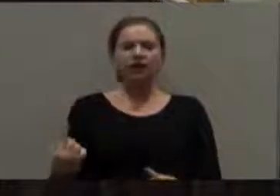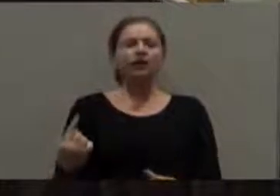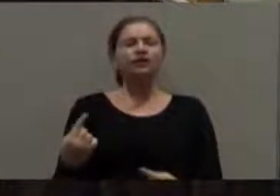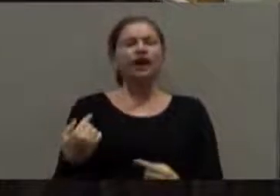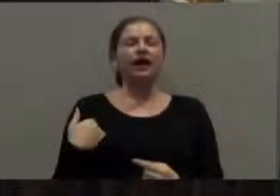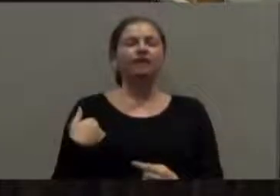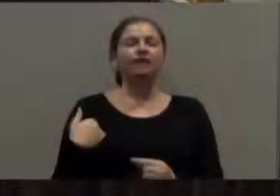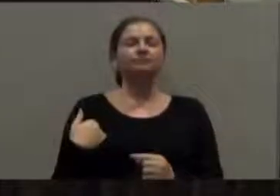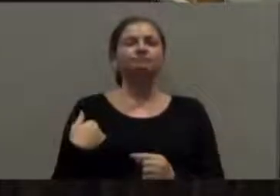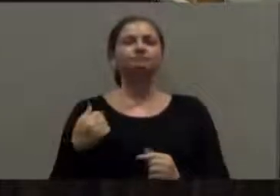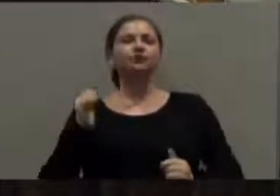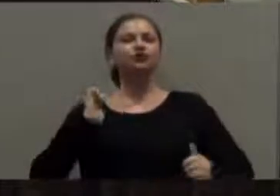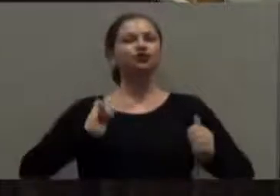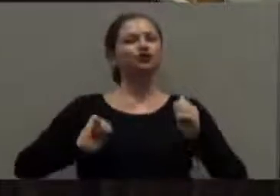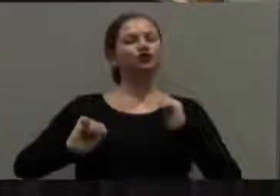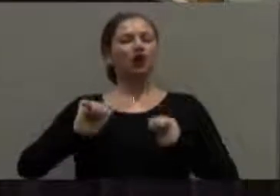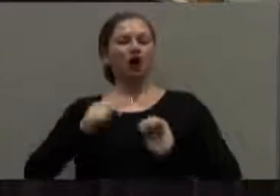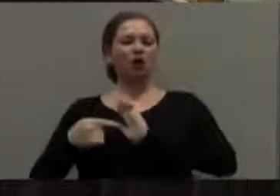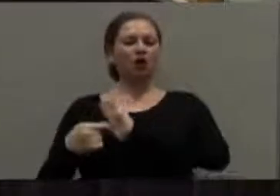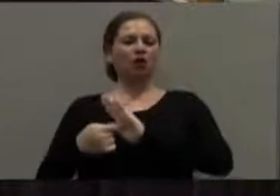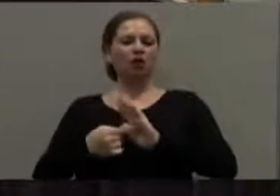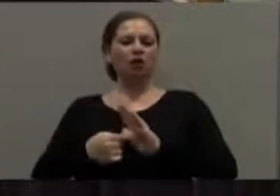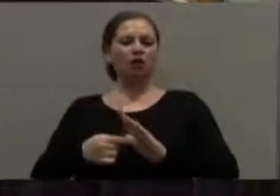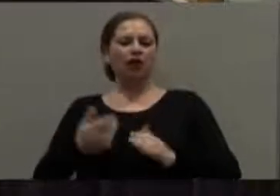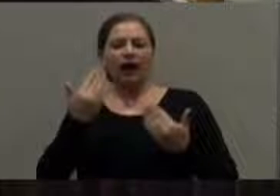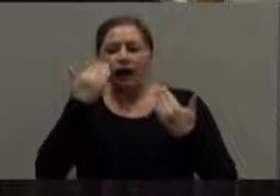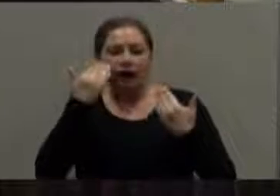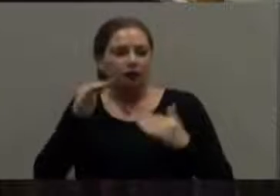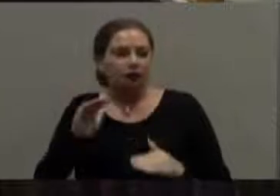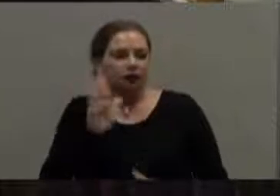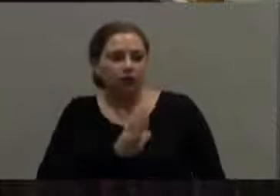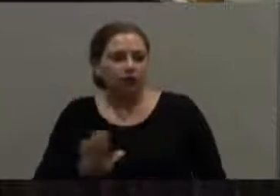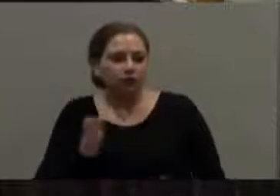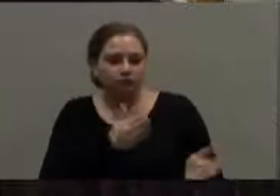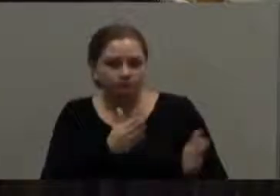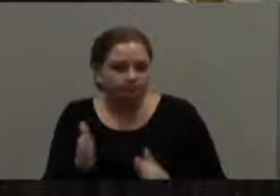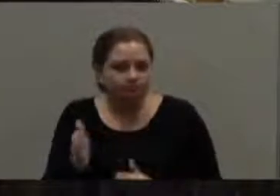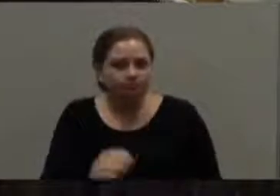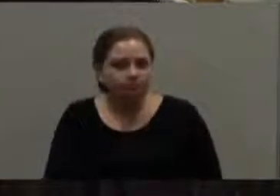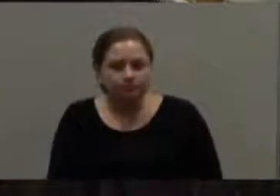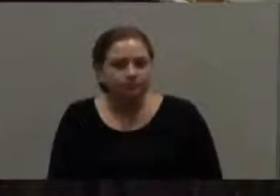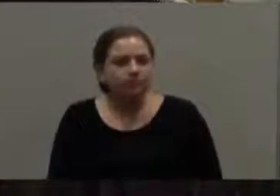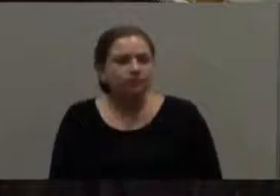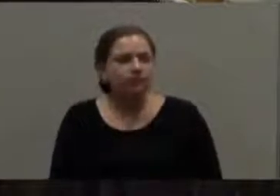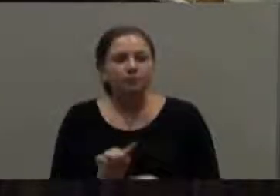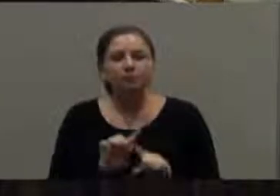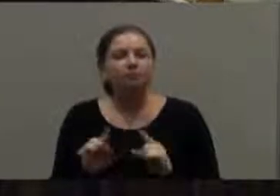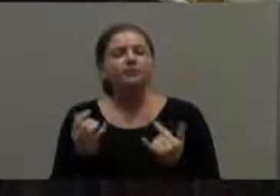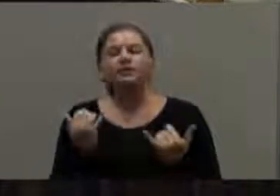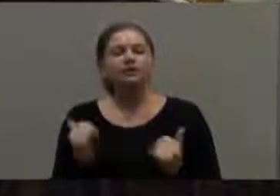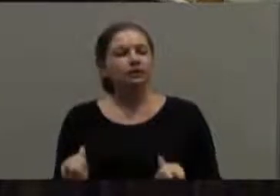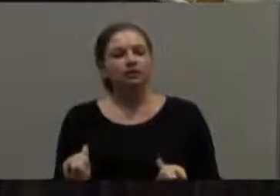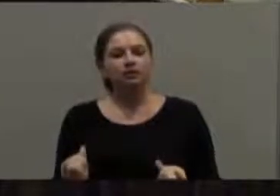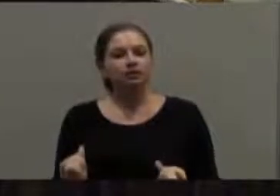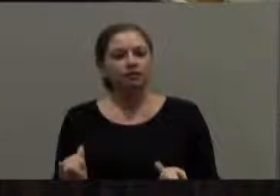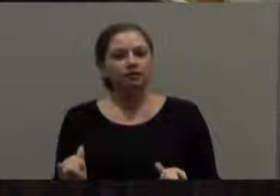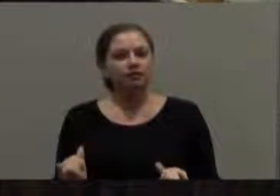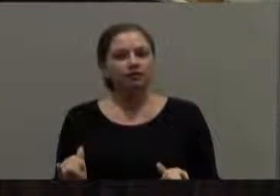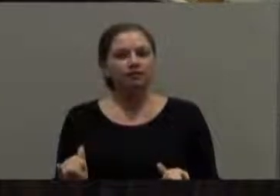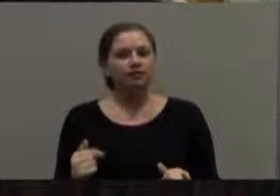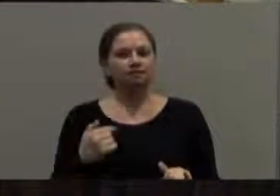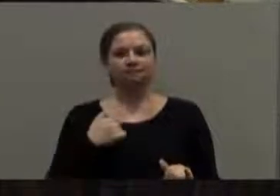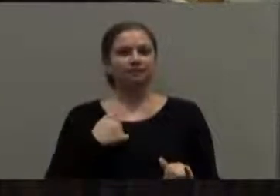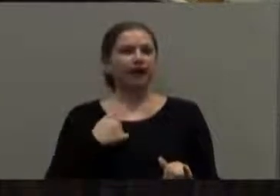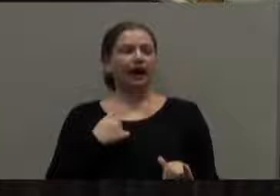show or something. I don't know what you're planning, but nevertheless, I will